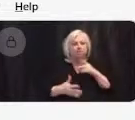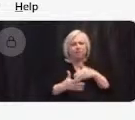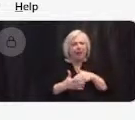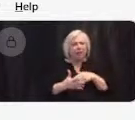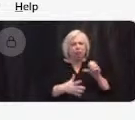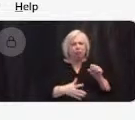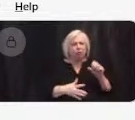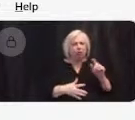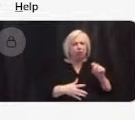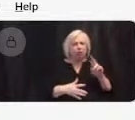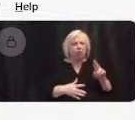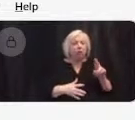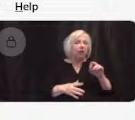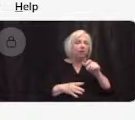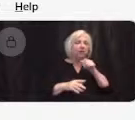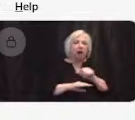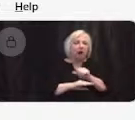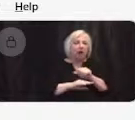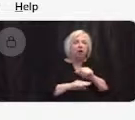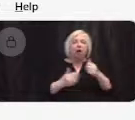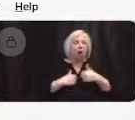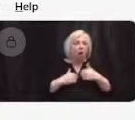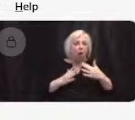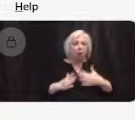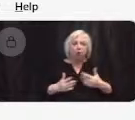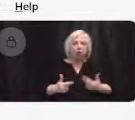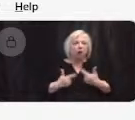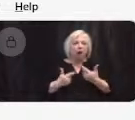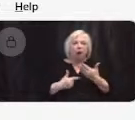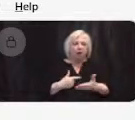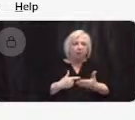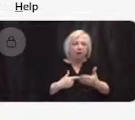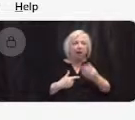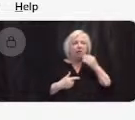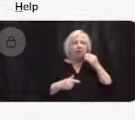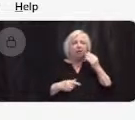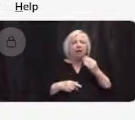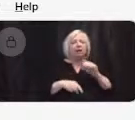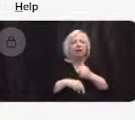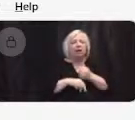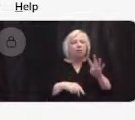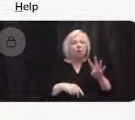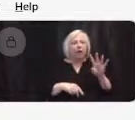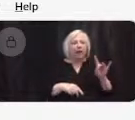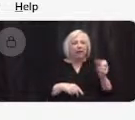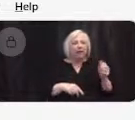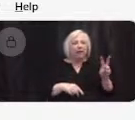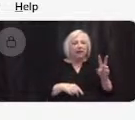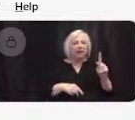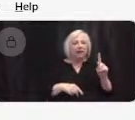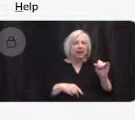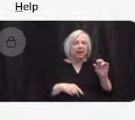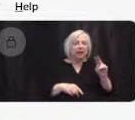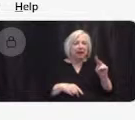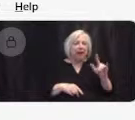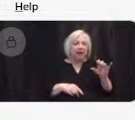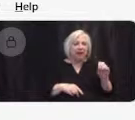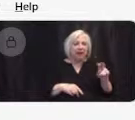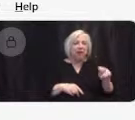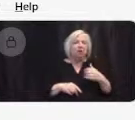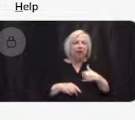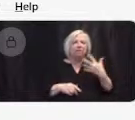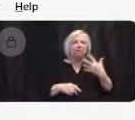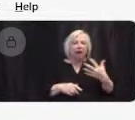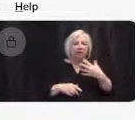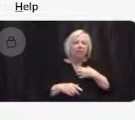short-term rental of the non-owner occupied residence at 4816 Kenyon. There are 5 key complaints we have experienced